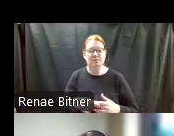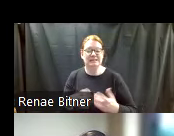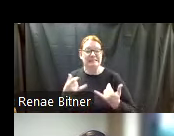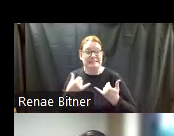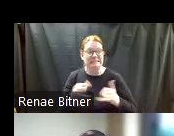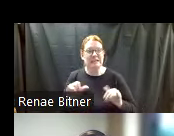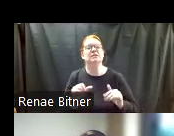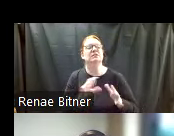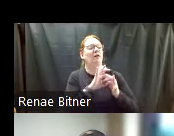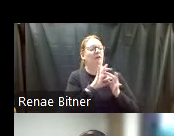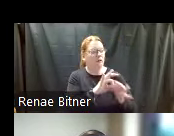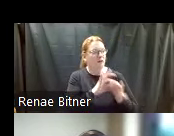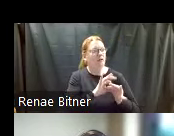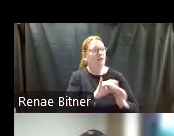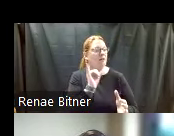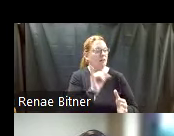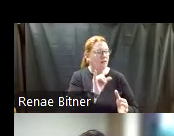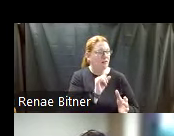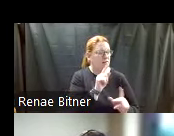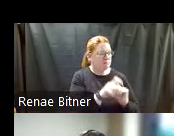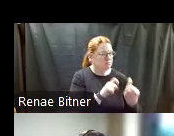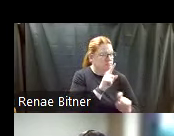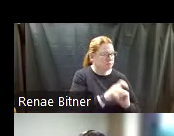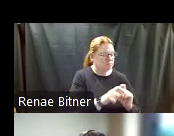that connection to another kid. Um,